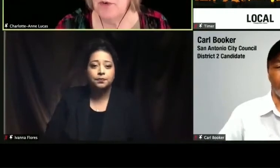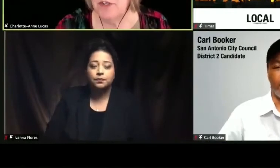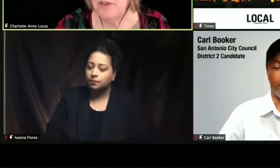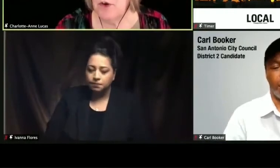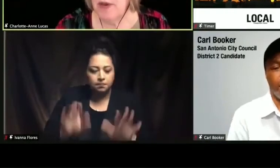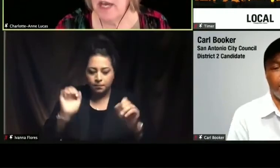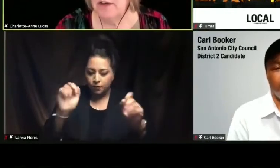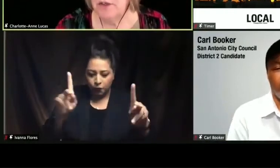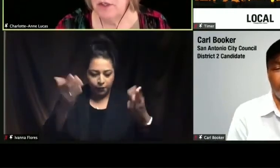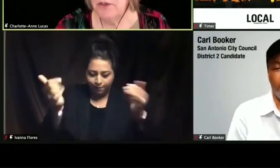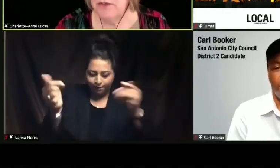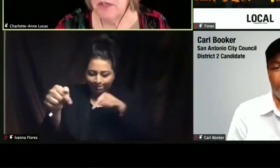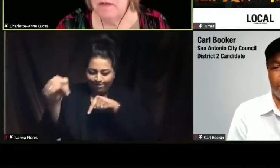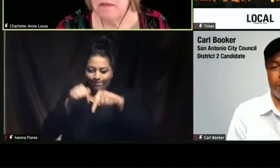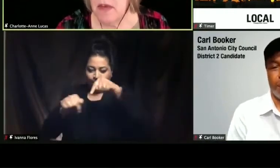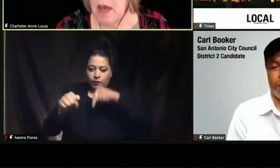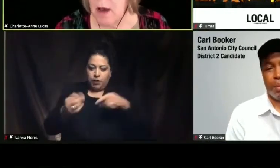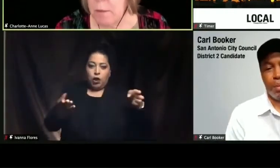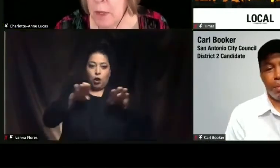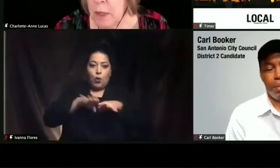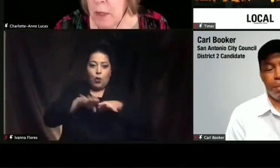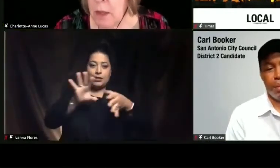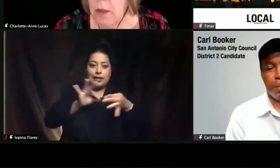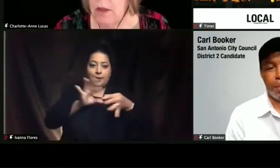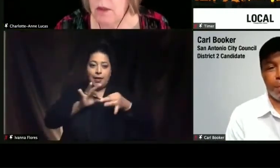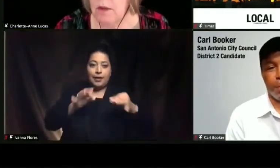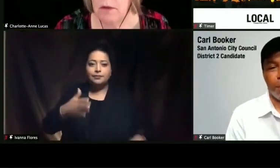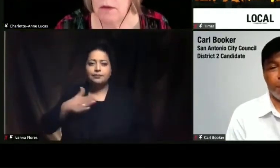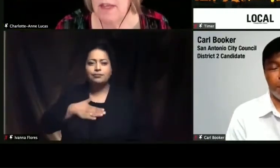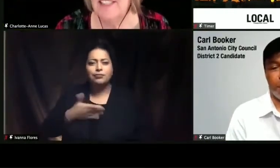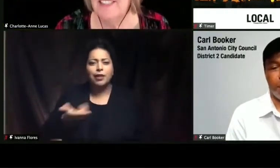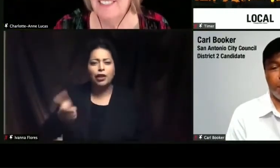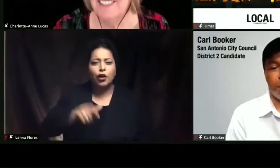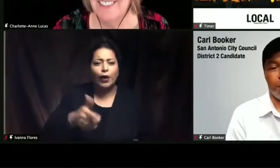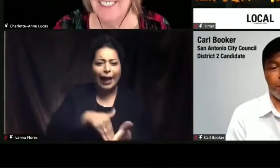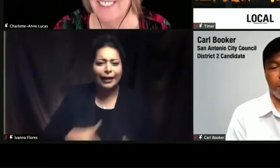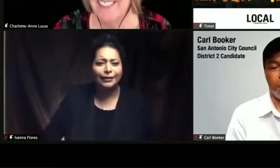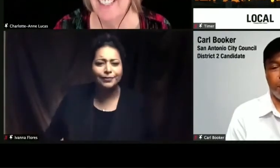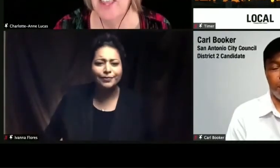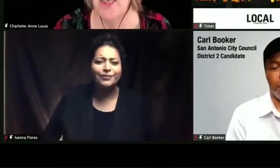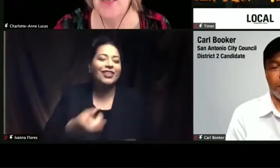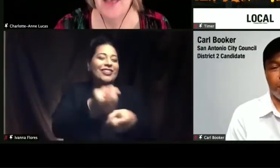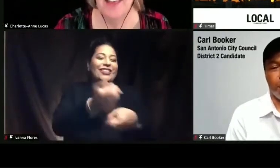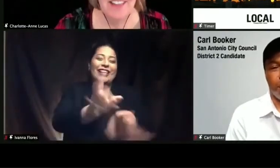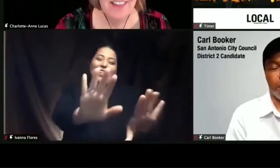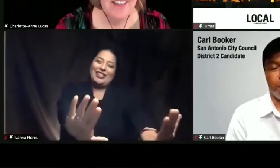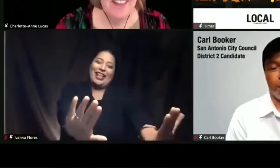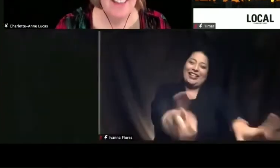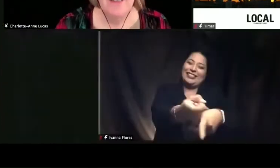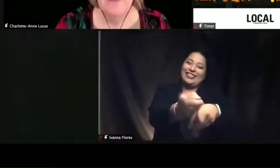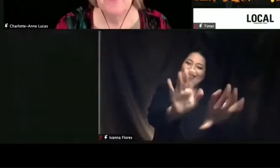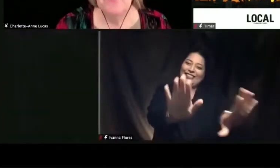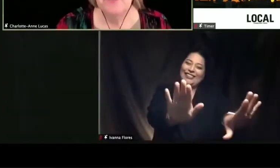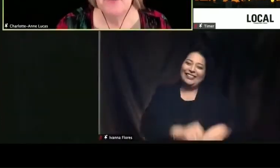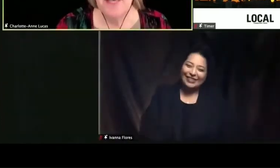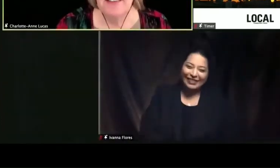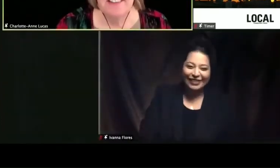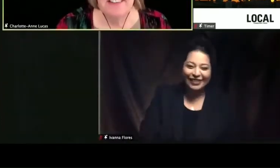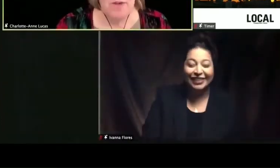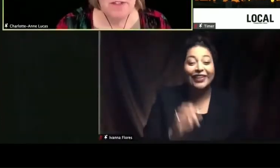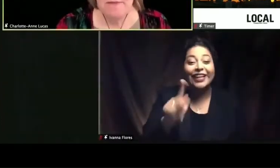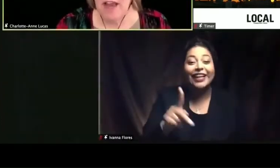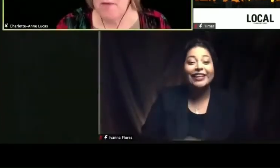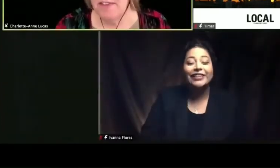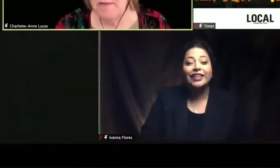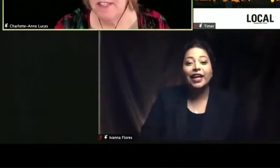Okay, and we are going to go back to closings. Like, is it my turn again? I'm just kidding. So it turns out